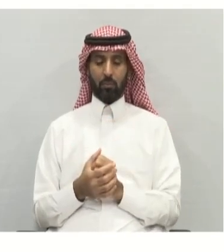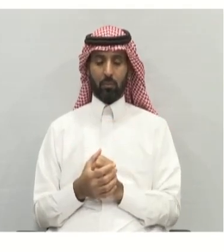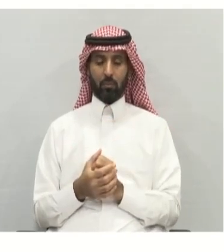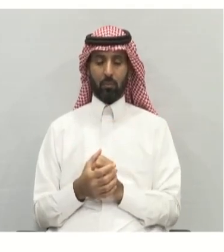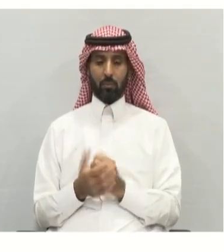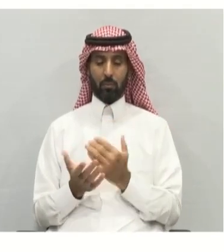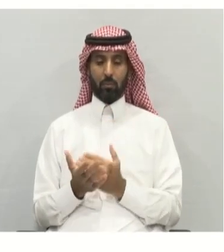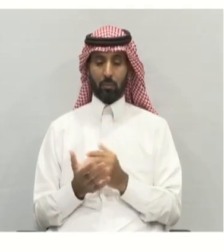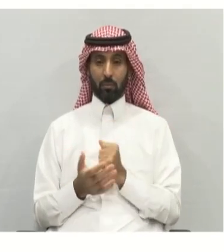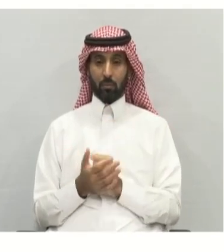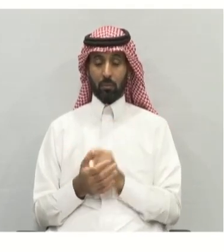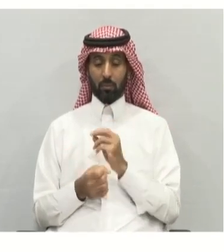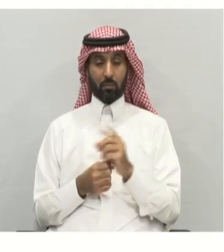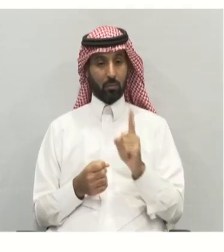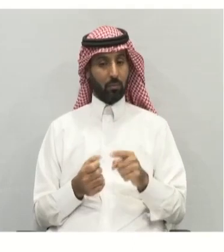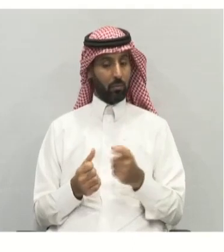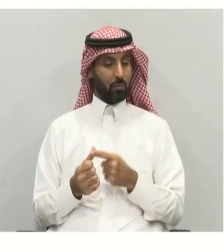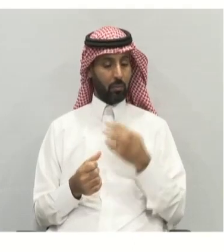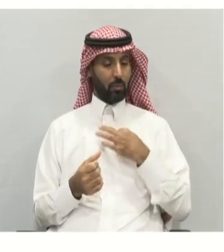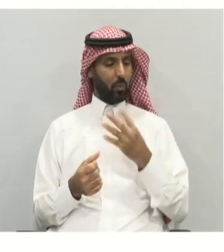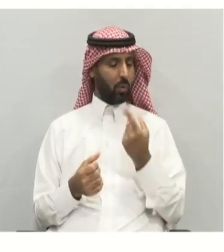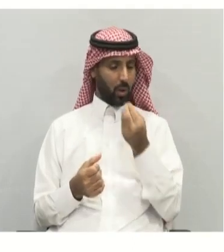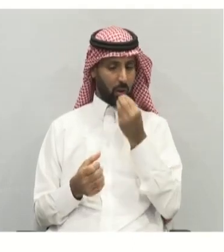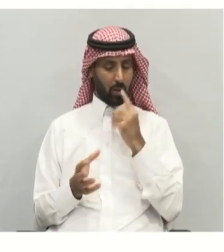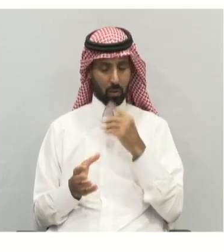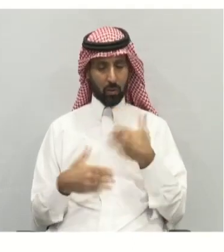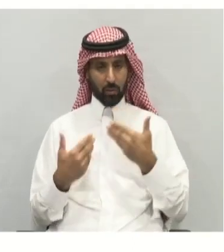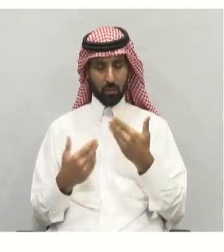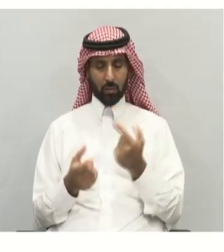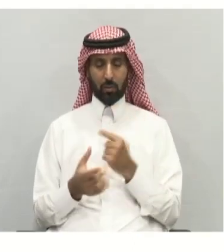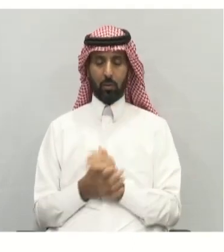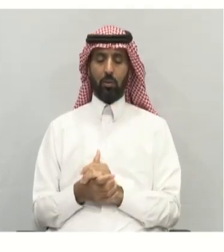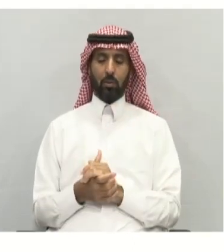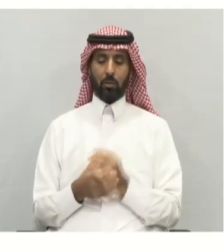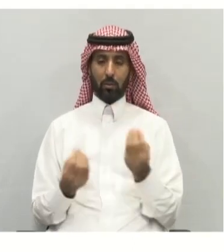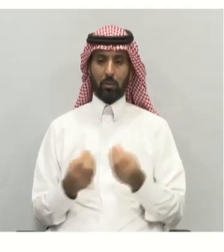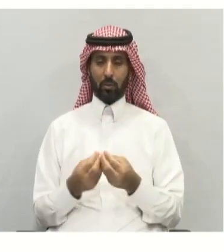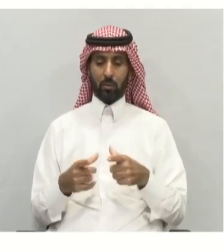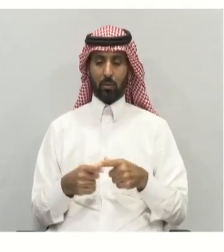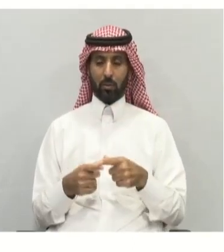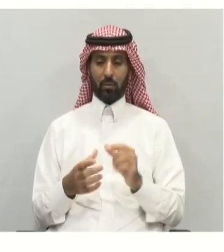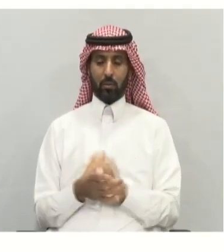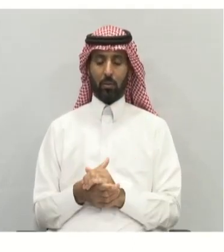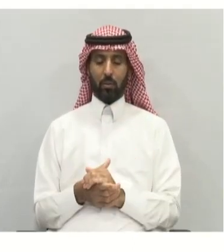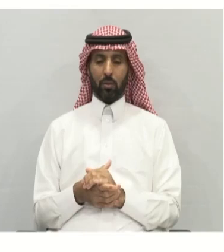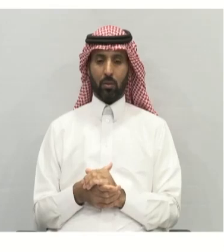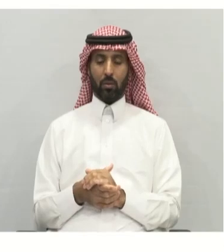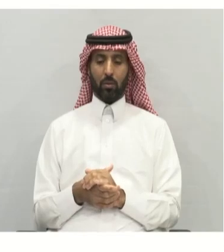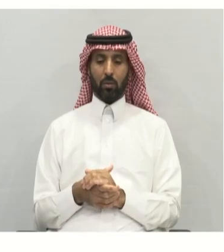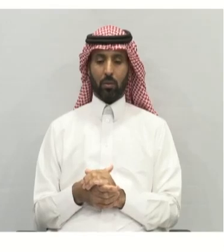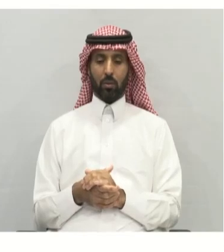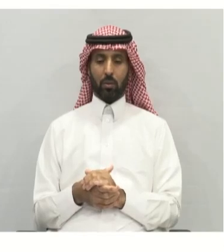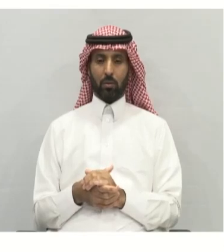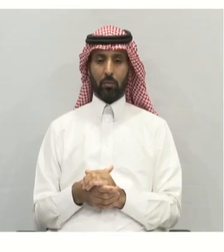card to this, but mention the date, the clothing, the food, and the special events that will be happening, or